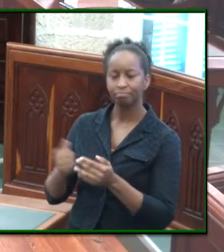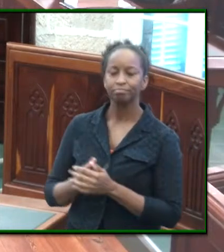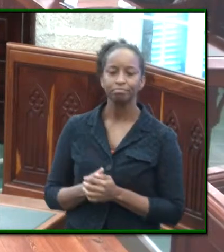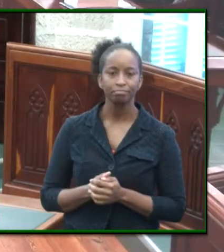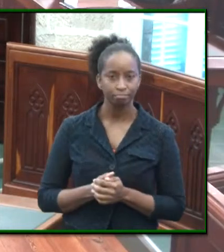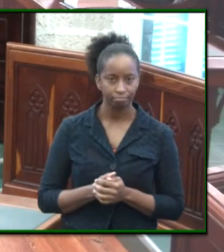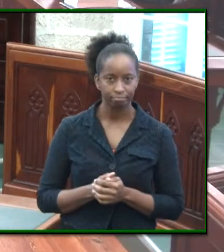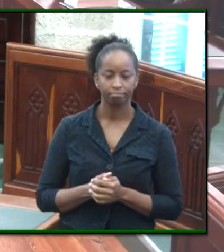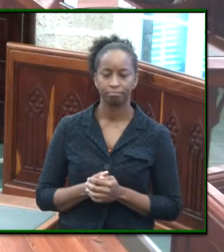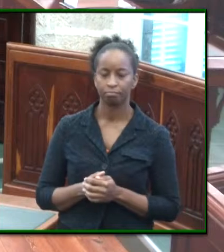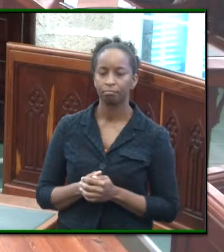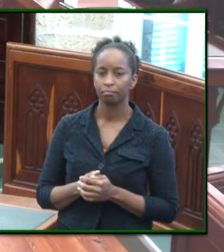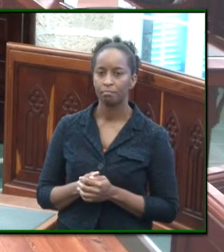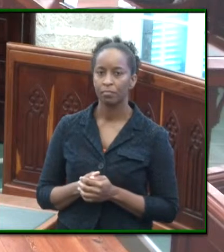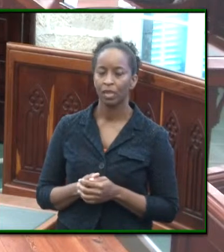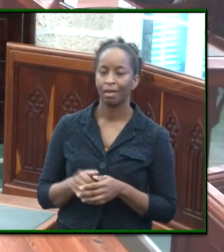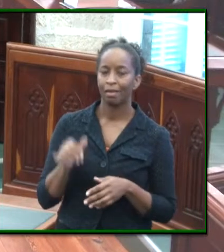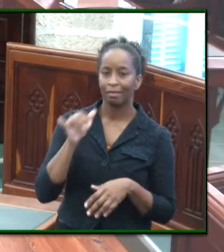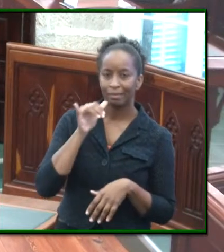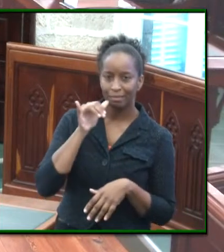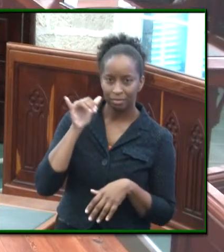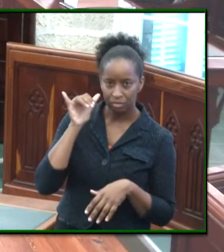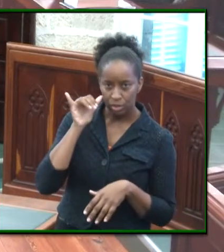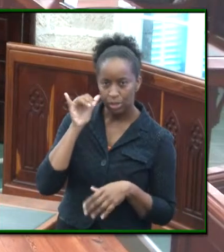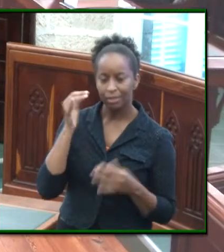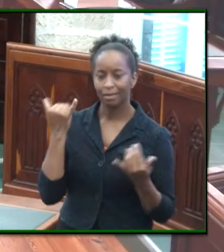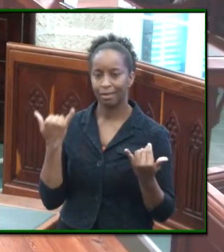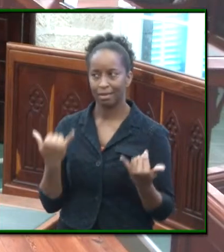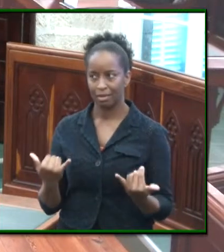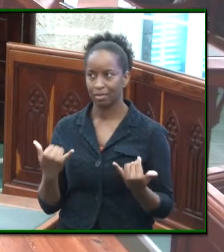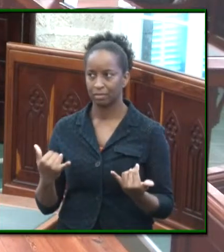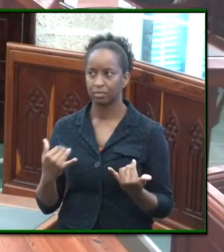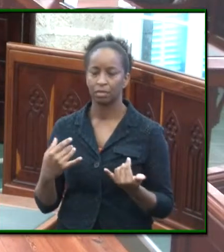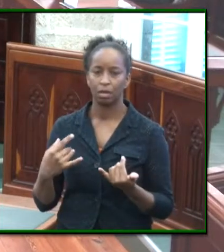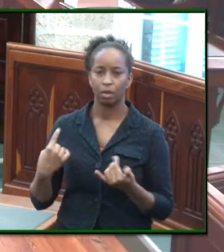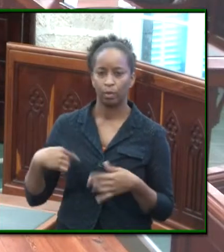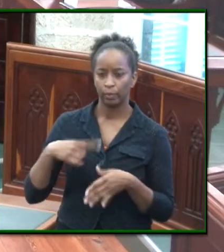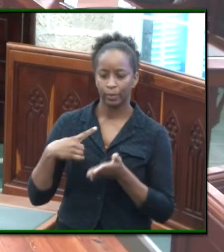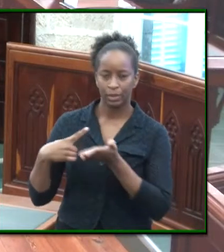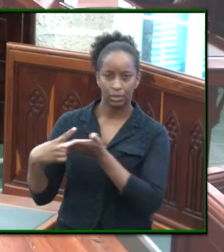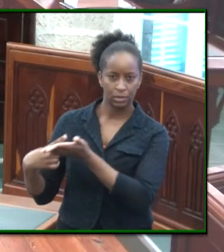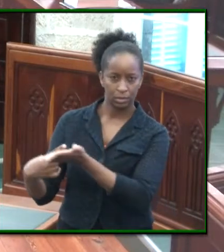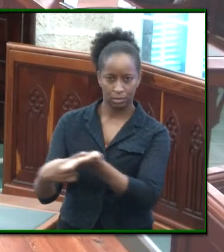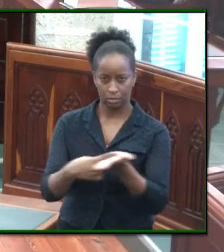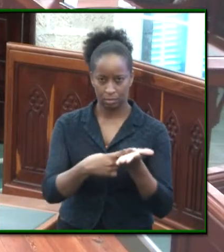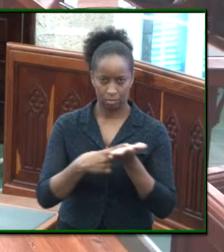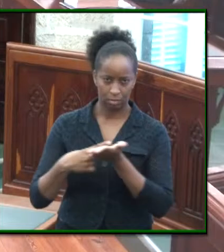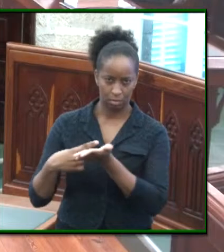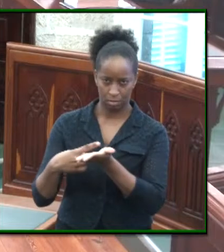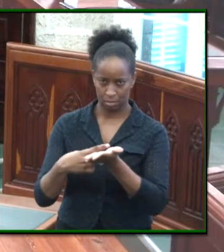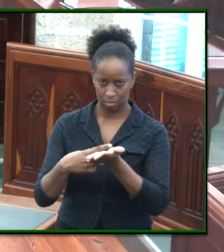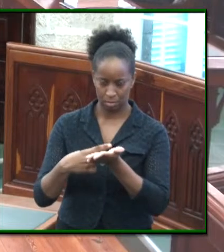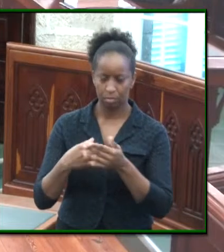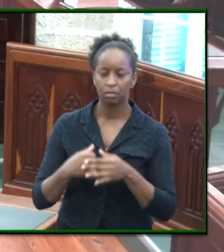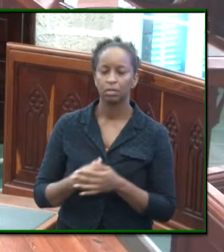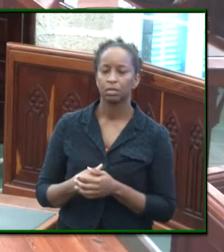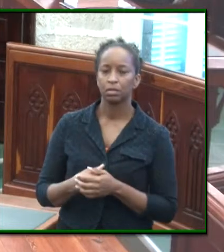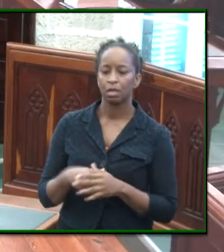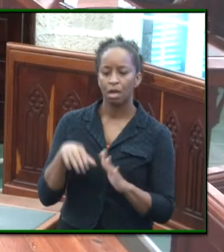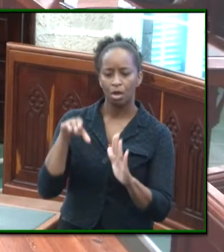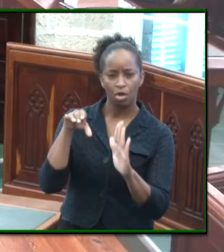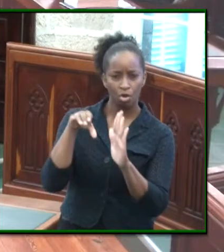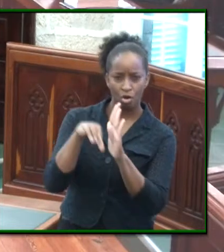I think it has become clearer to the public the clear distinction between certainly the government's approach to crime